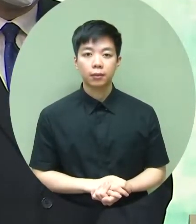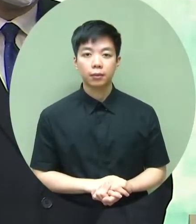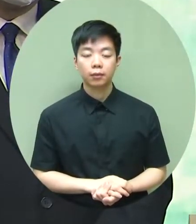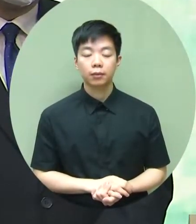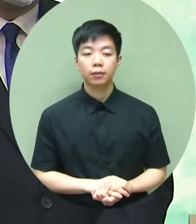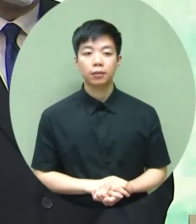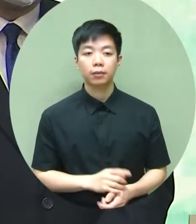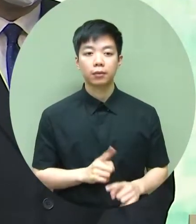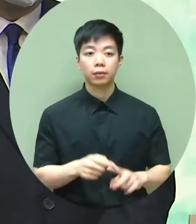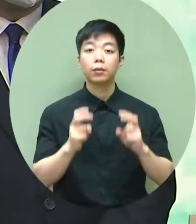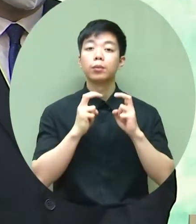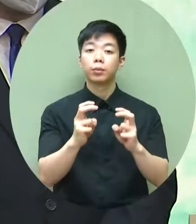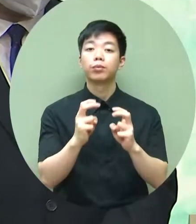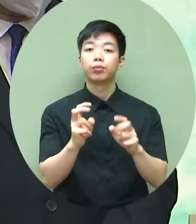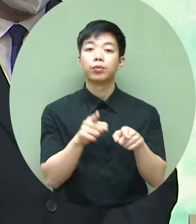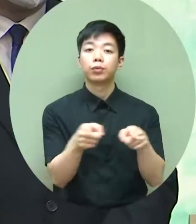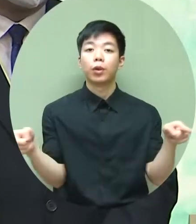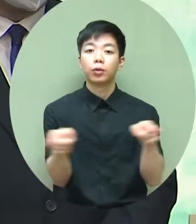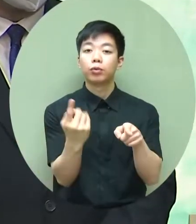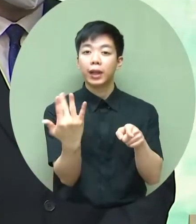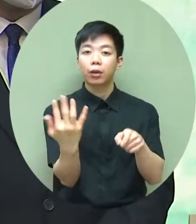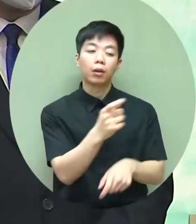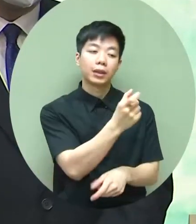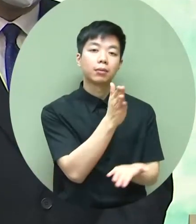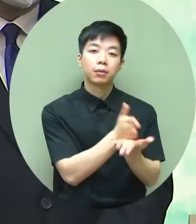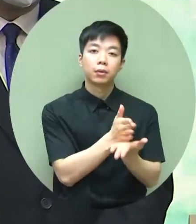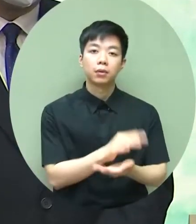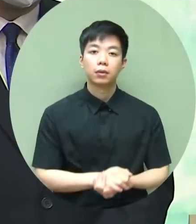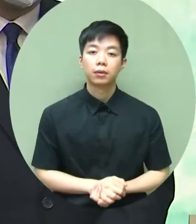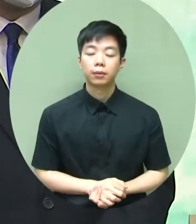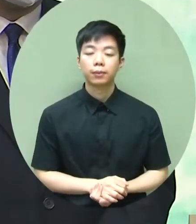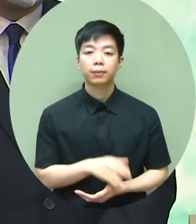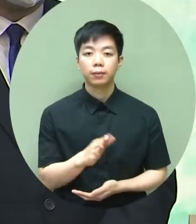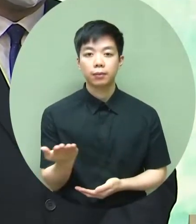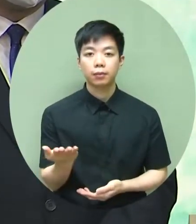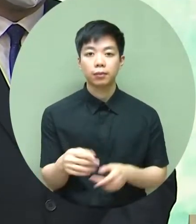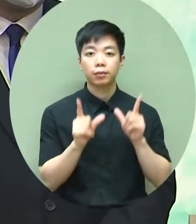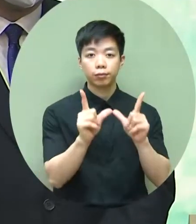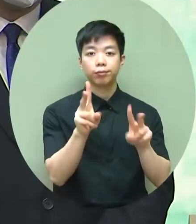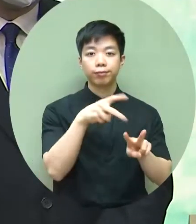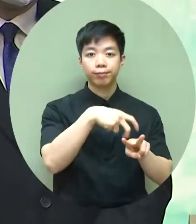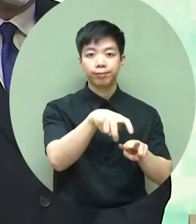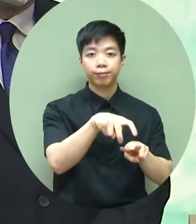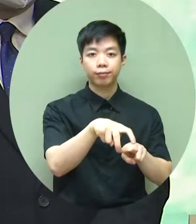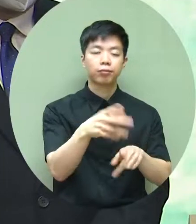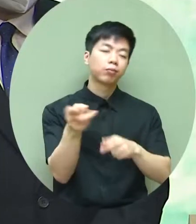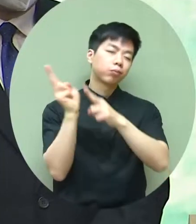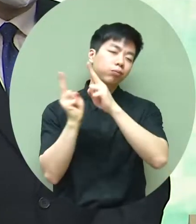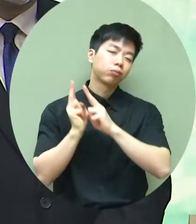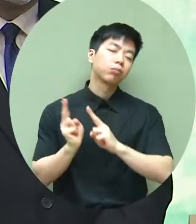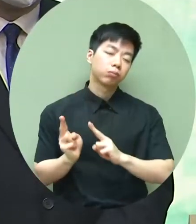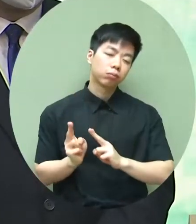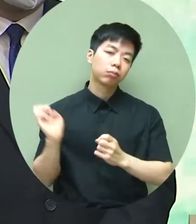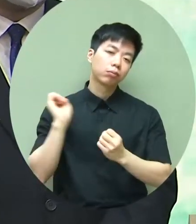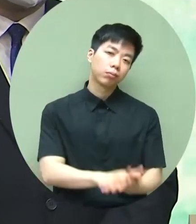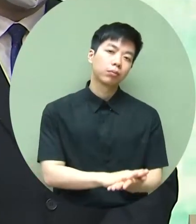usually we will look at the length of the journey to work out the fares. However, for East Rail,